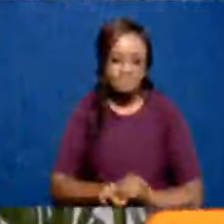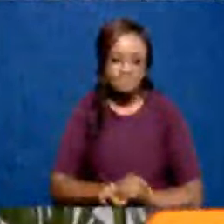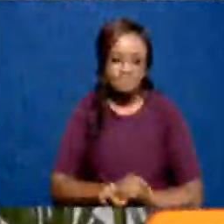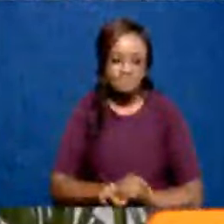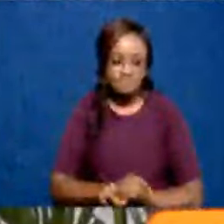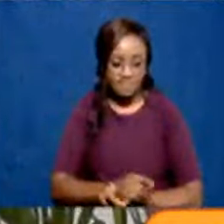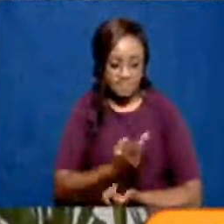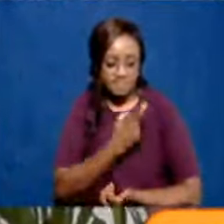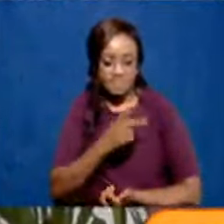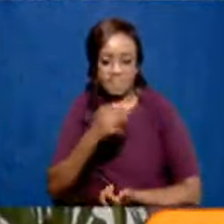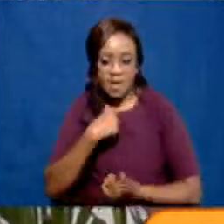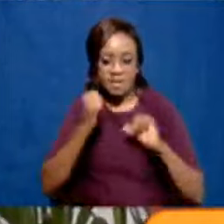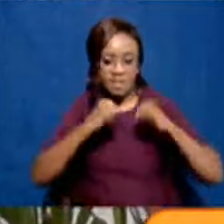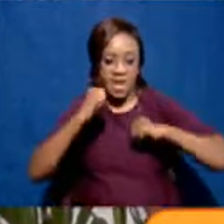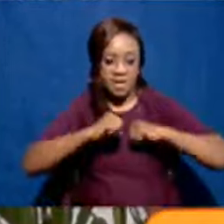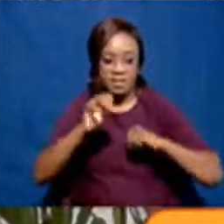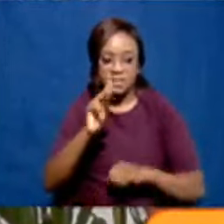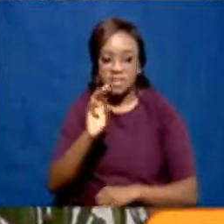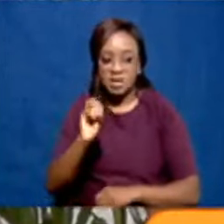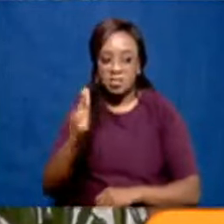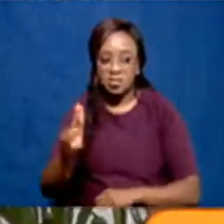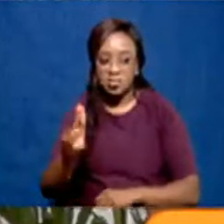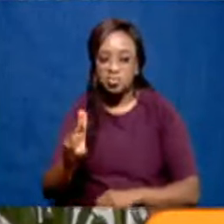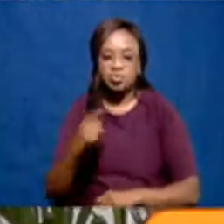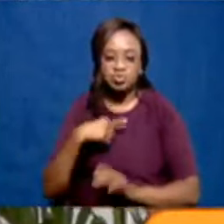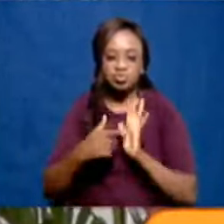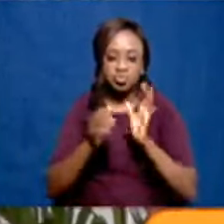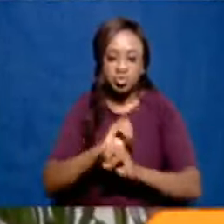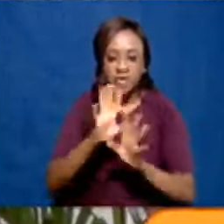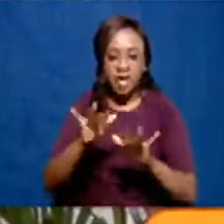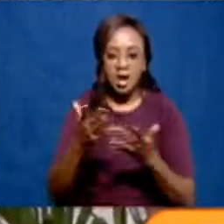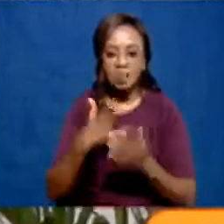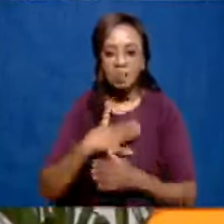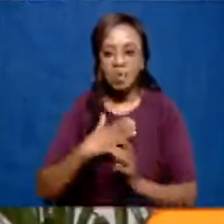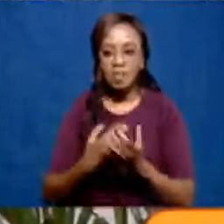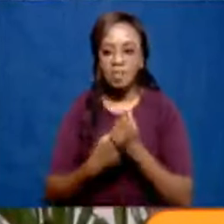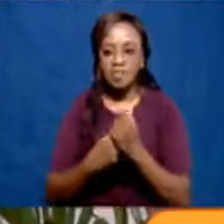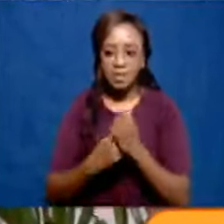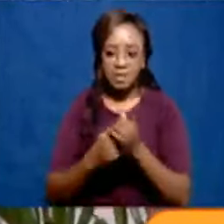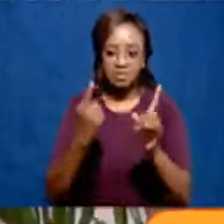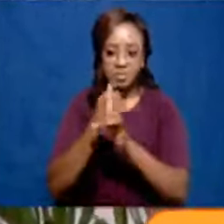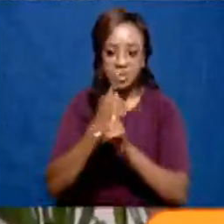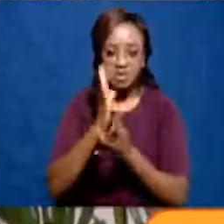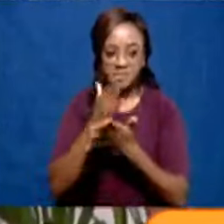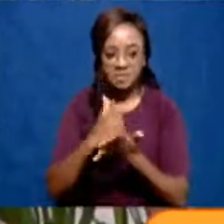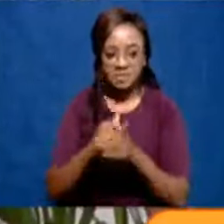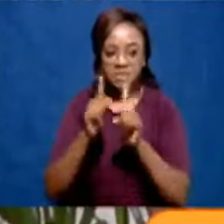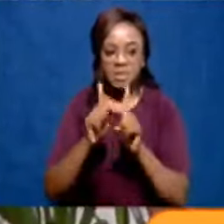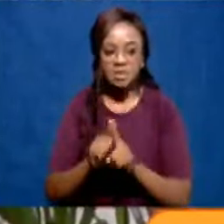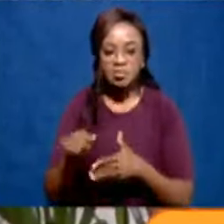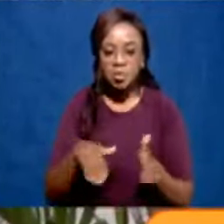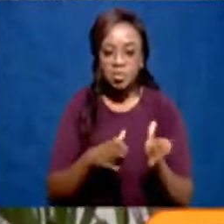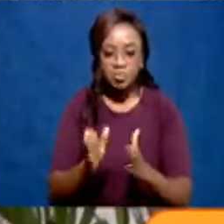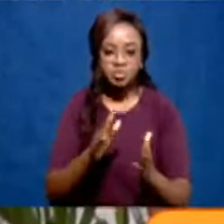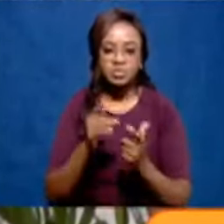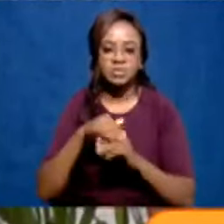These MOUs will cement our aspirations to promote bilateral partnerships in their respective sectors and open up new